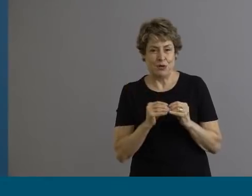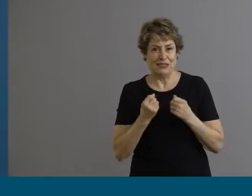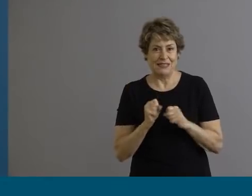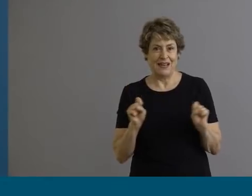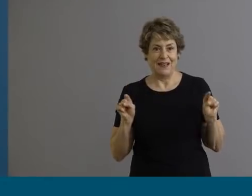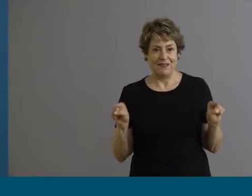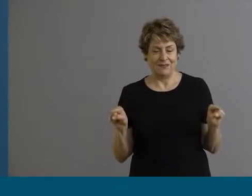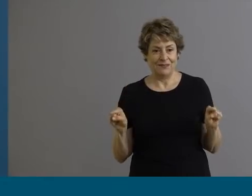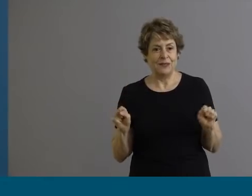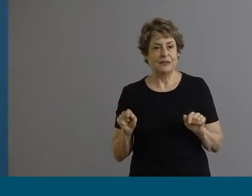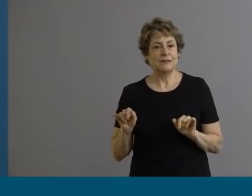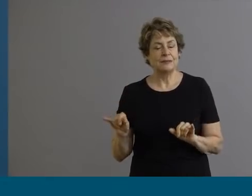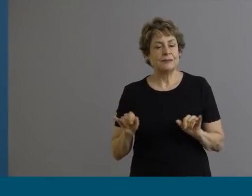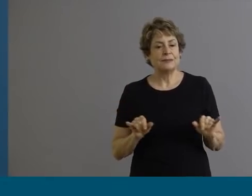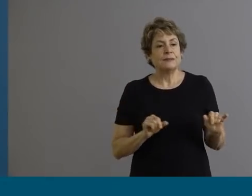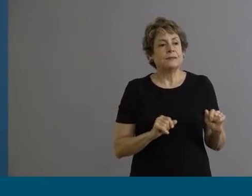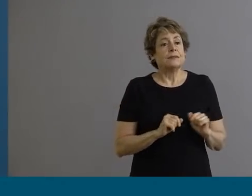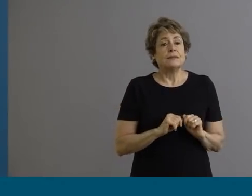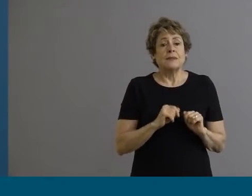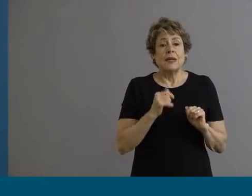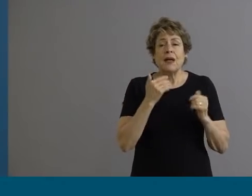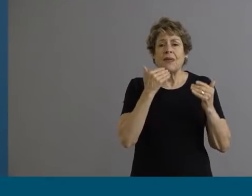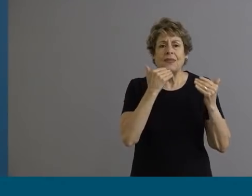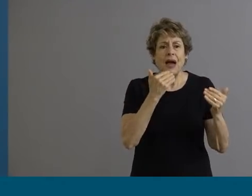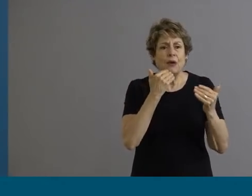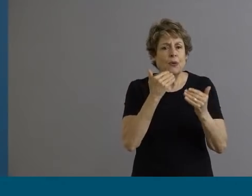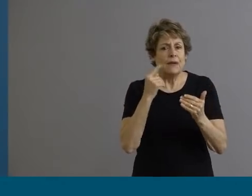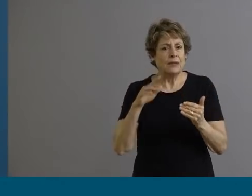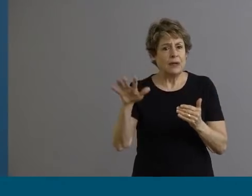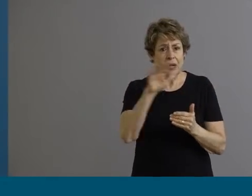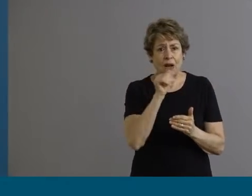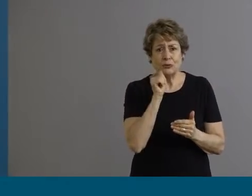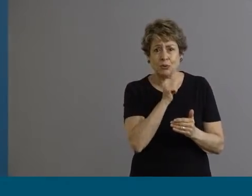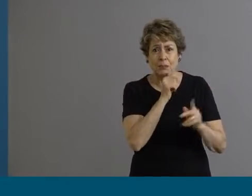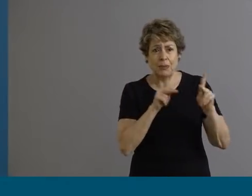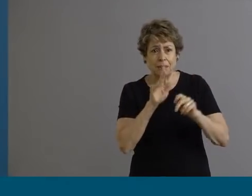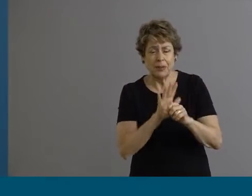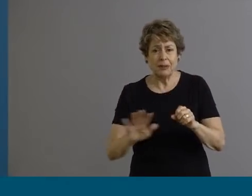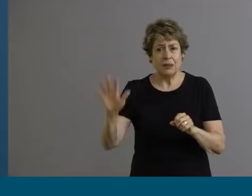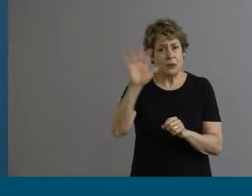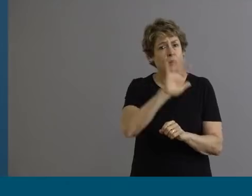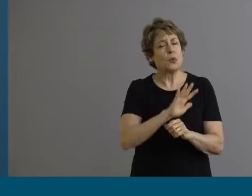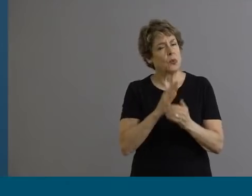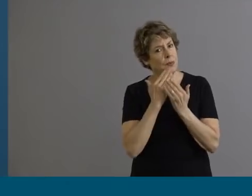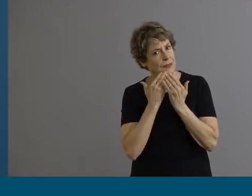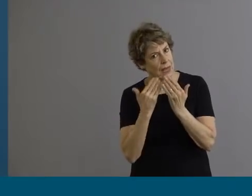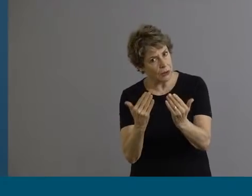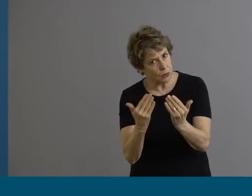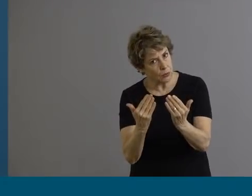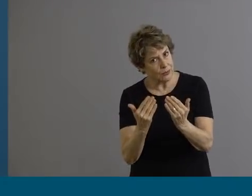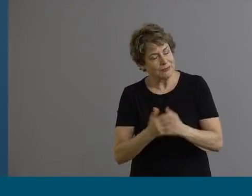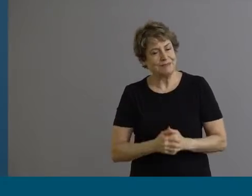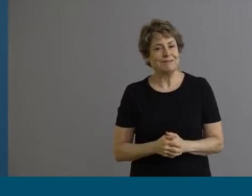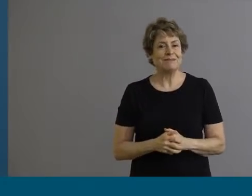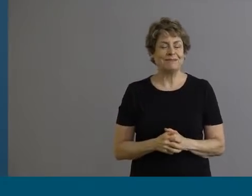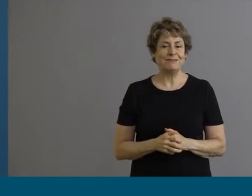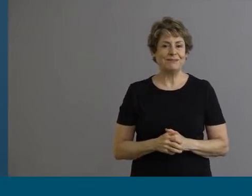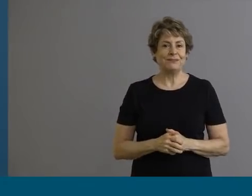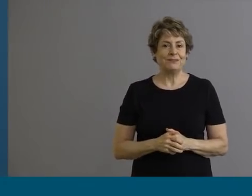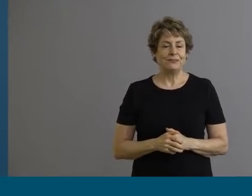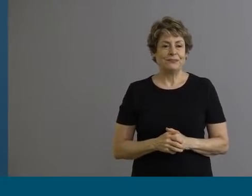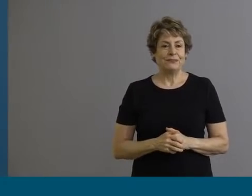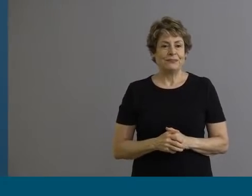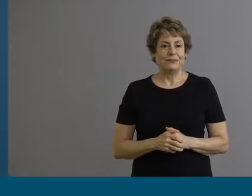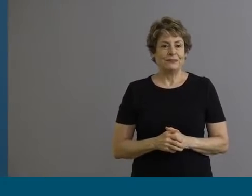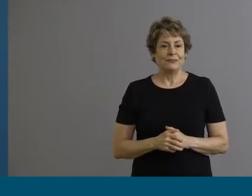of Arizona. If you think about it, I asked folks to listen to this idea of you